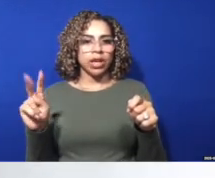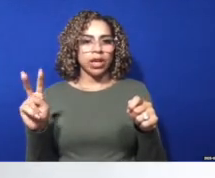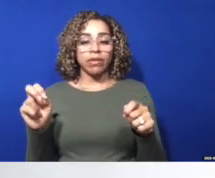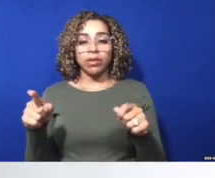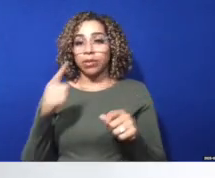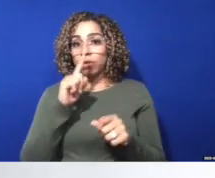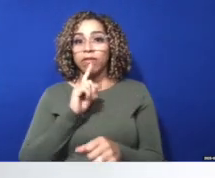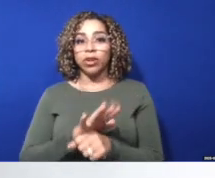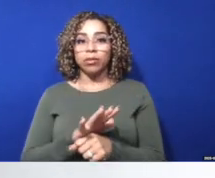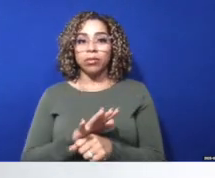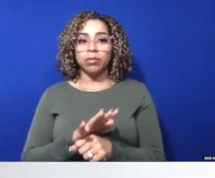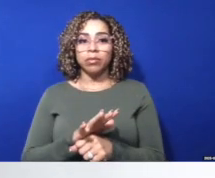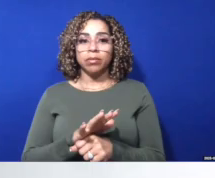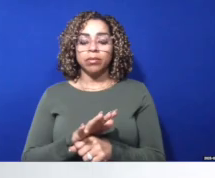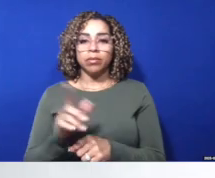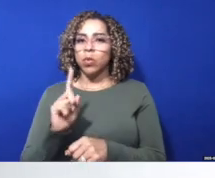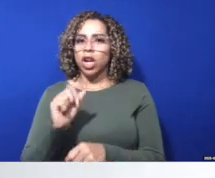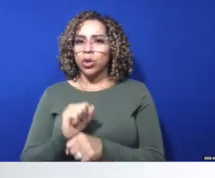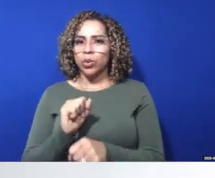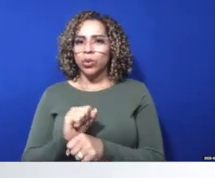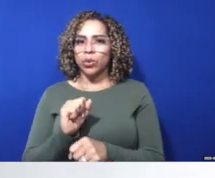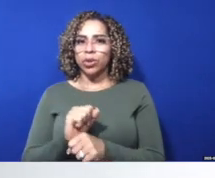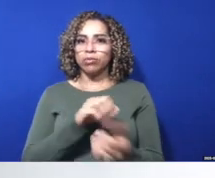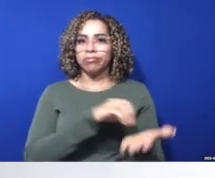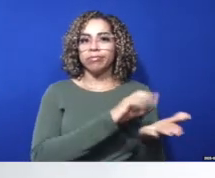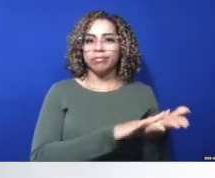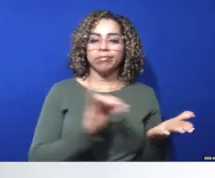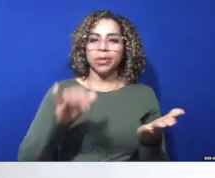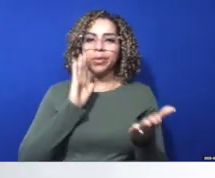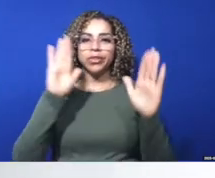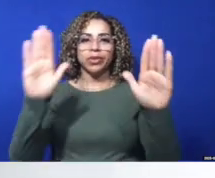your affiliation, just so that we make sure we have that on the record, that'd be great.